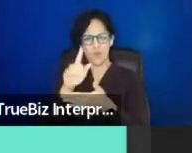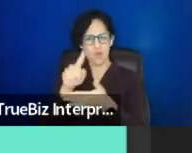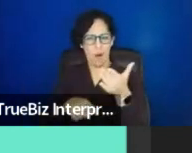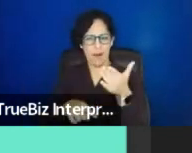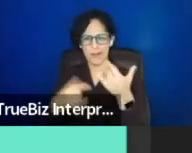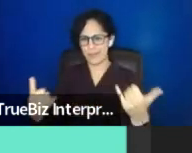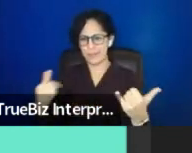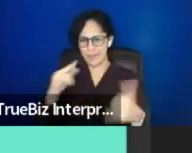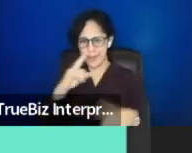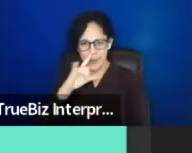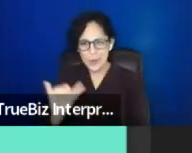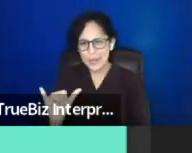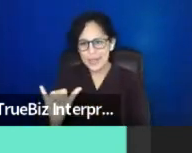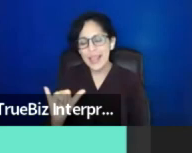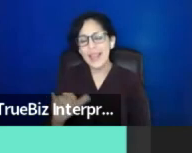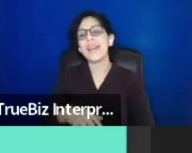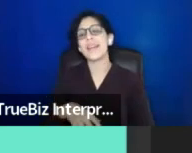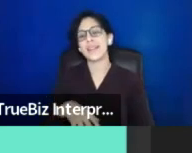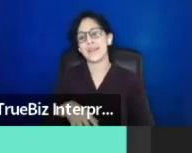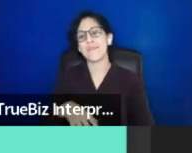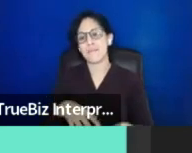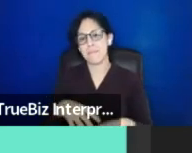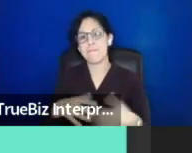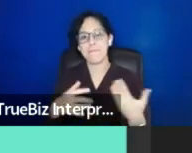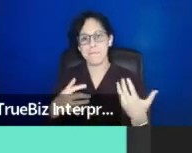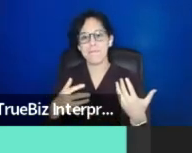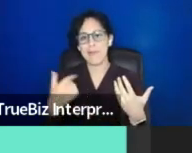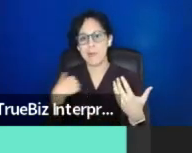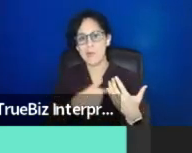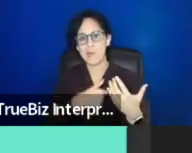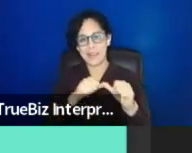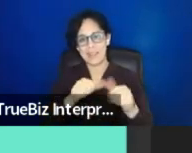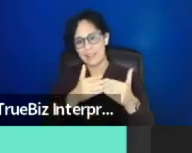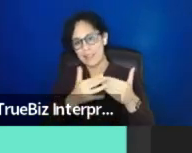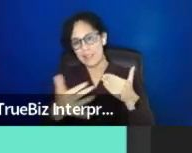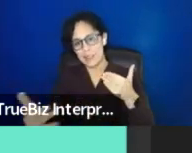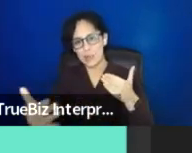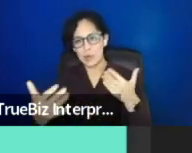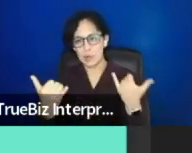an agenda that we've got for you as we move forward with the rest of our time together.